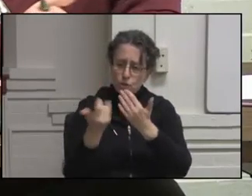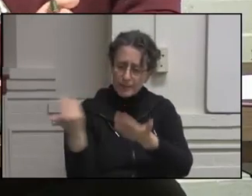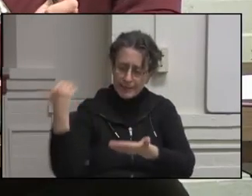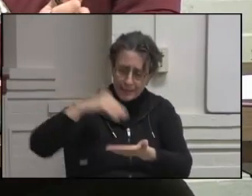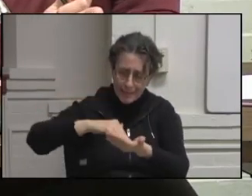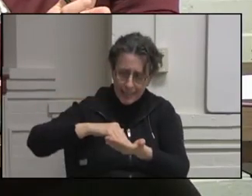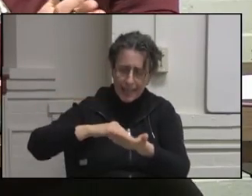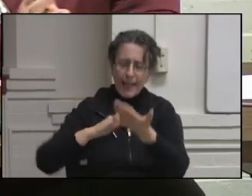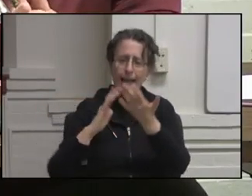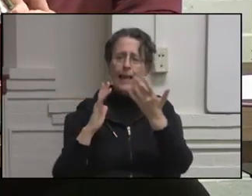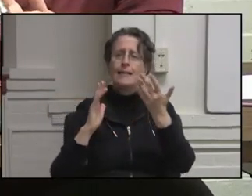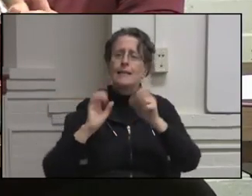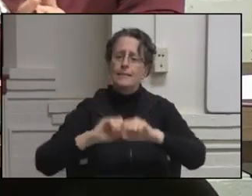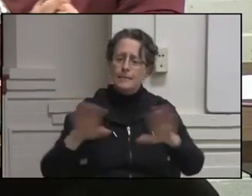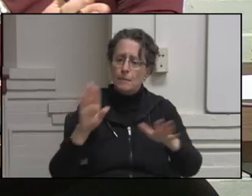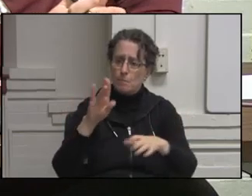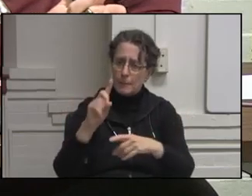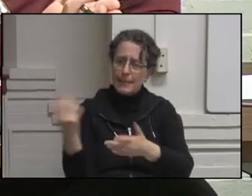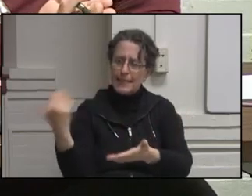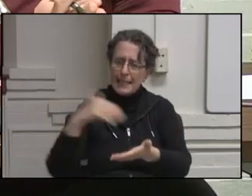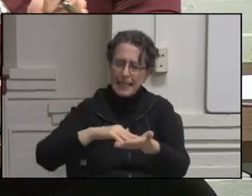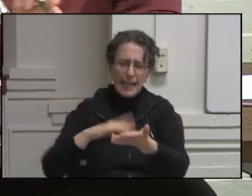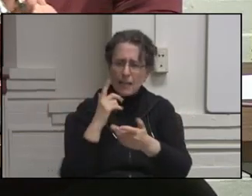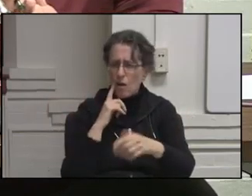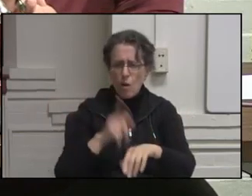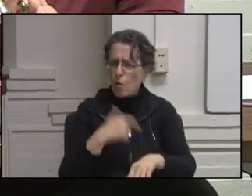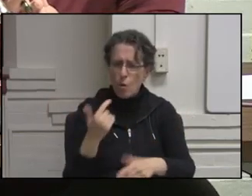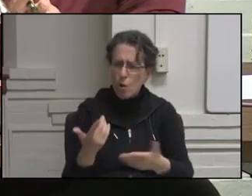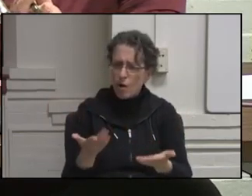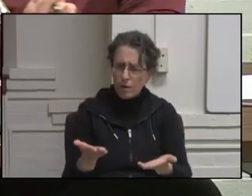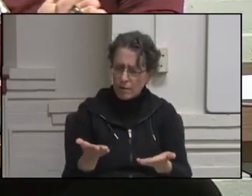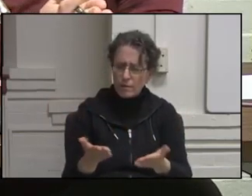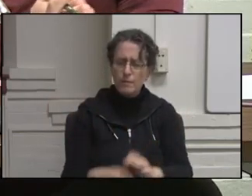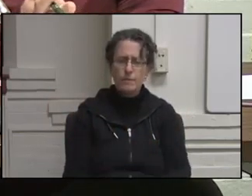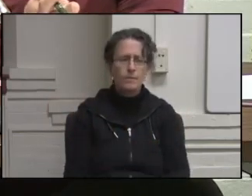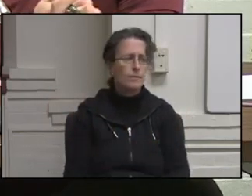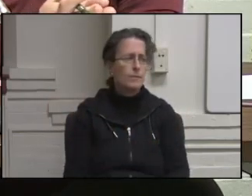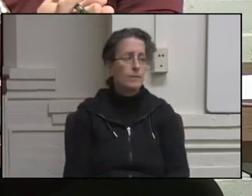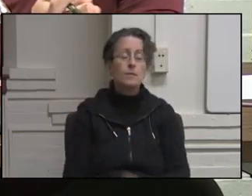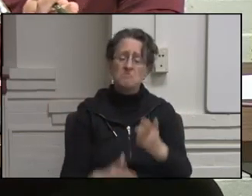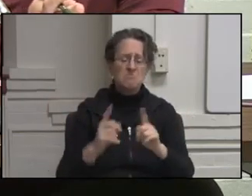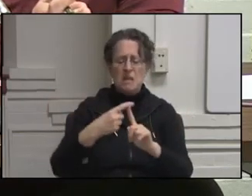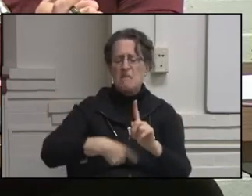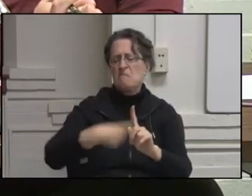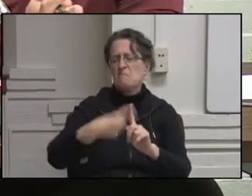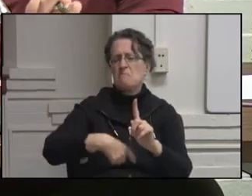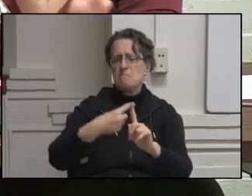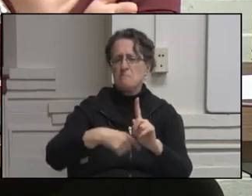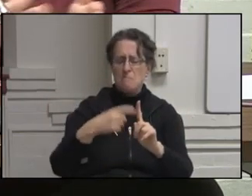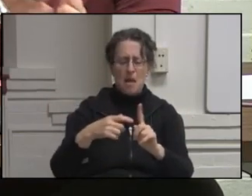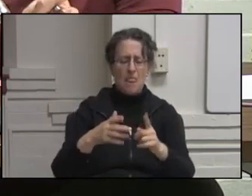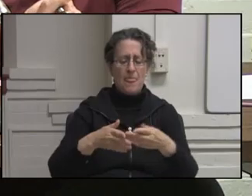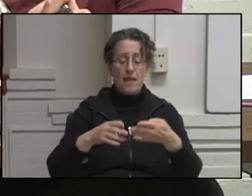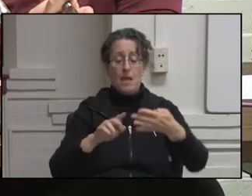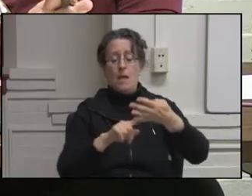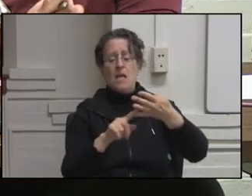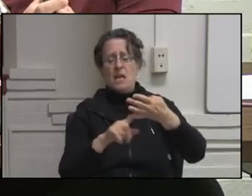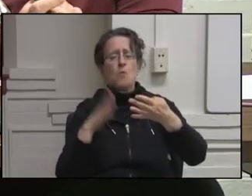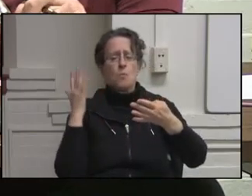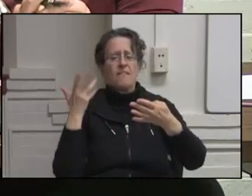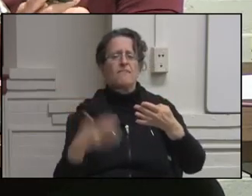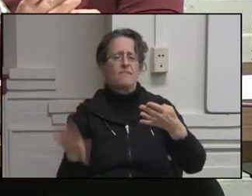I think, you know, we can probably get it back out to bid within within the month. Within a month, we should be able to get it back out to